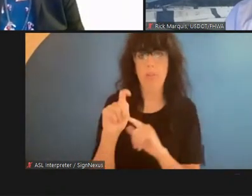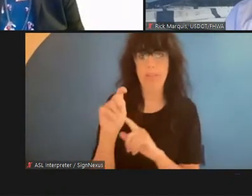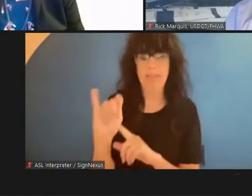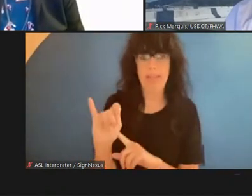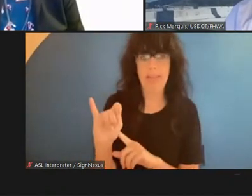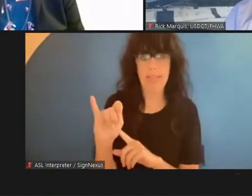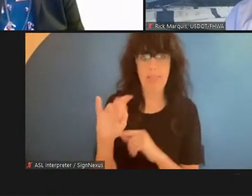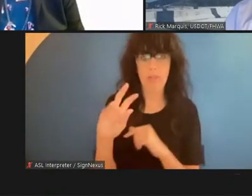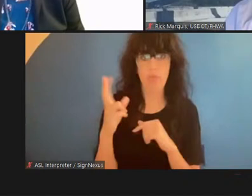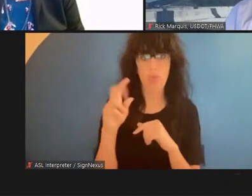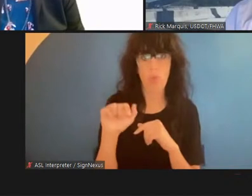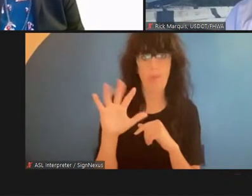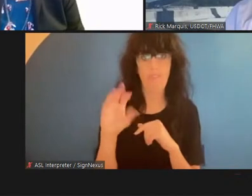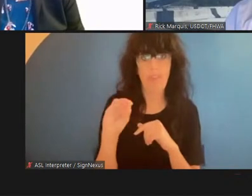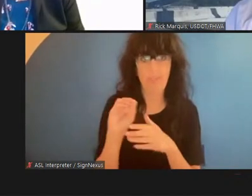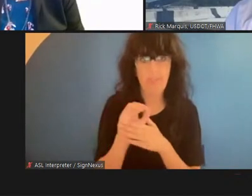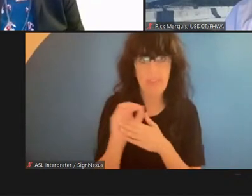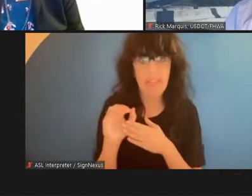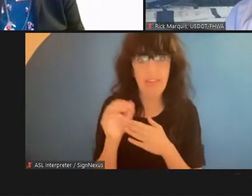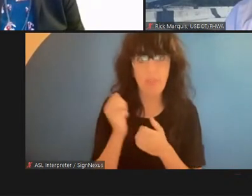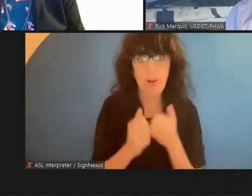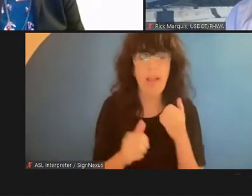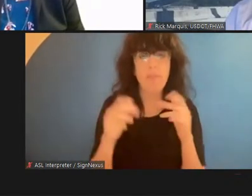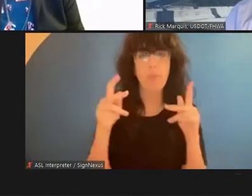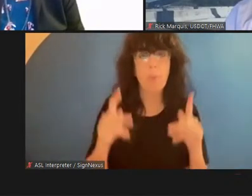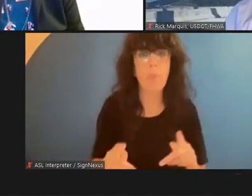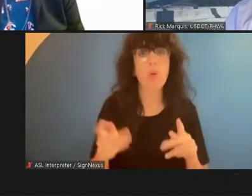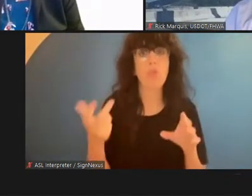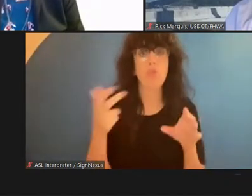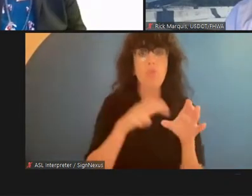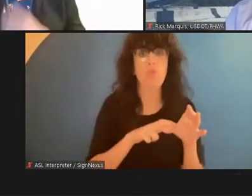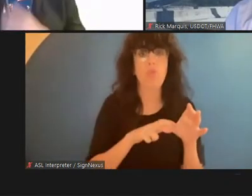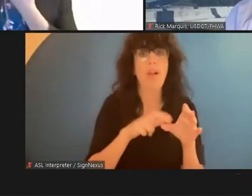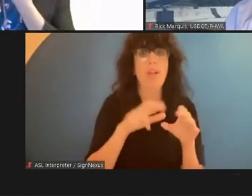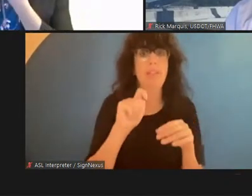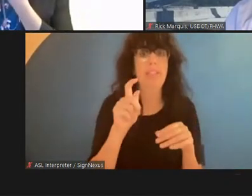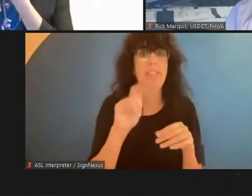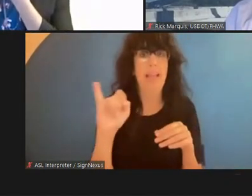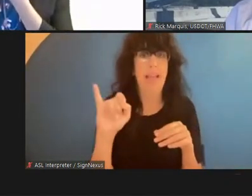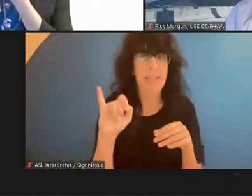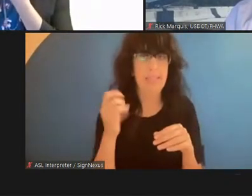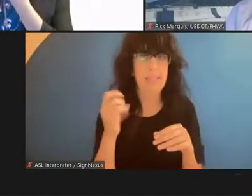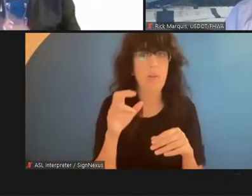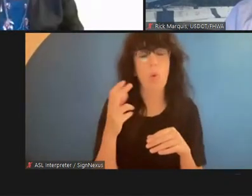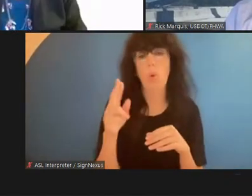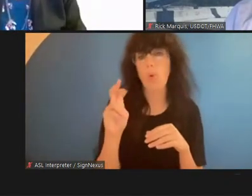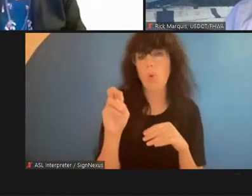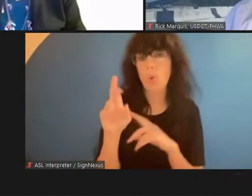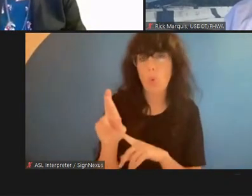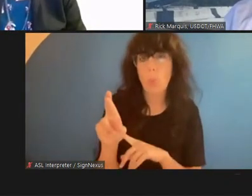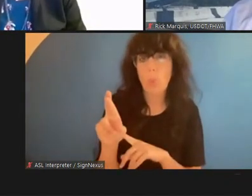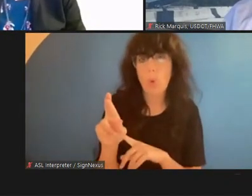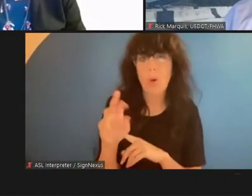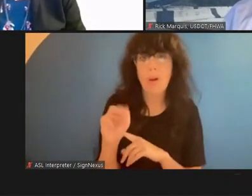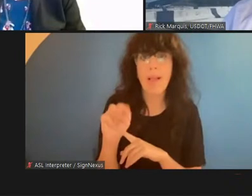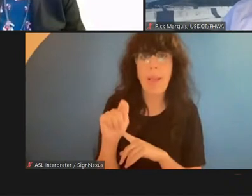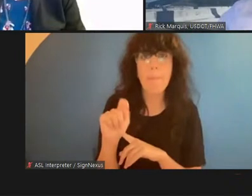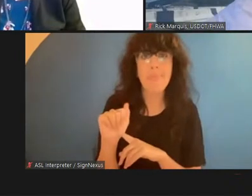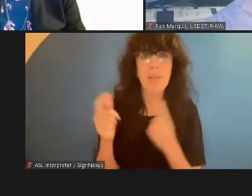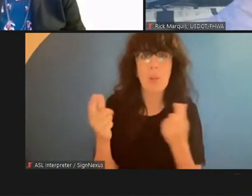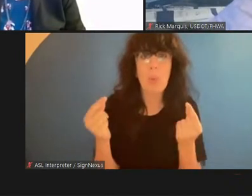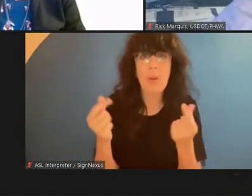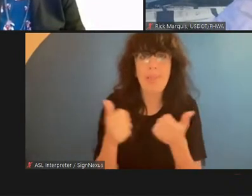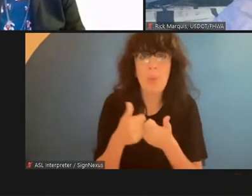it's two dollars and fifty cents for every person that takes a takes a taxi ride or an uber what has the mta done with that